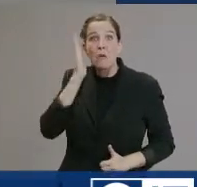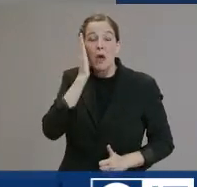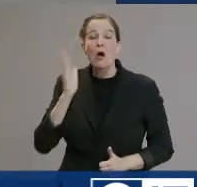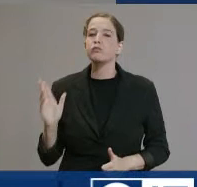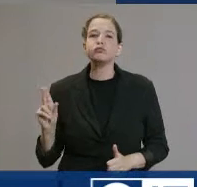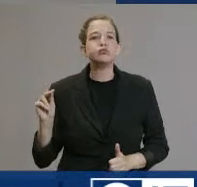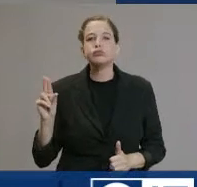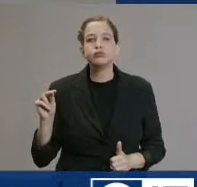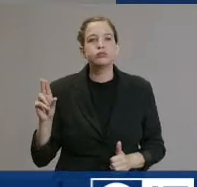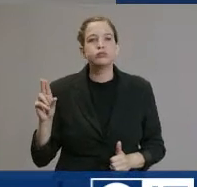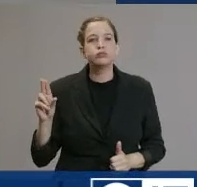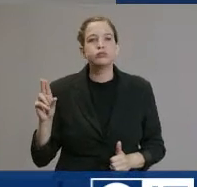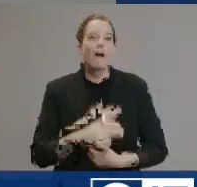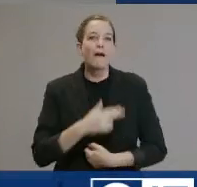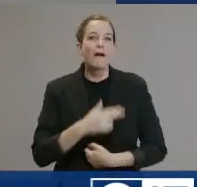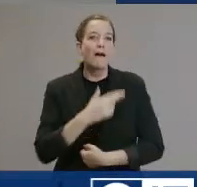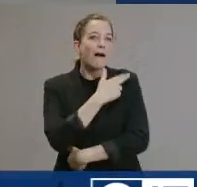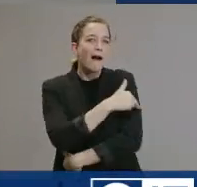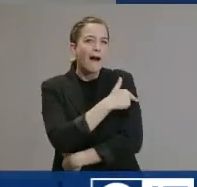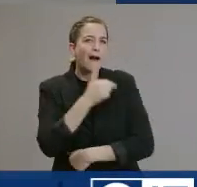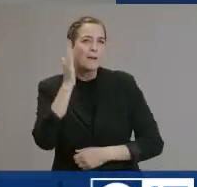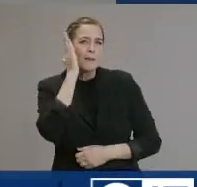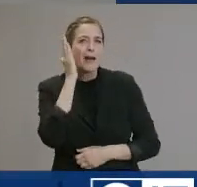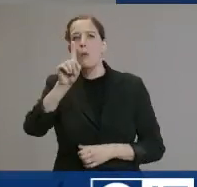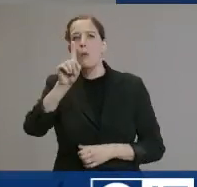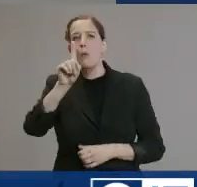1,532. Now we have